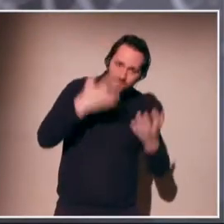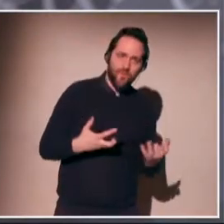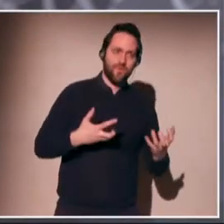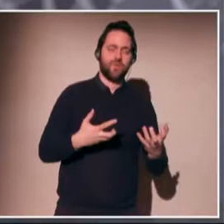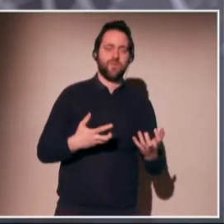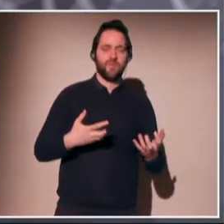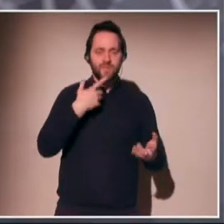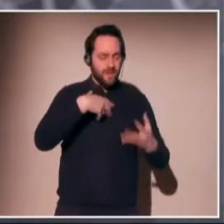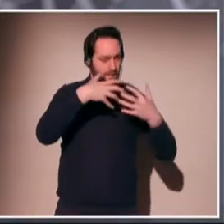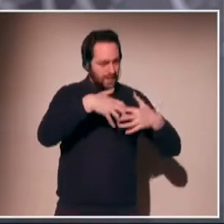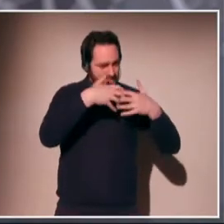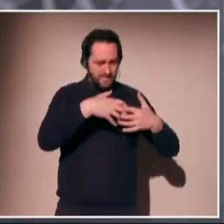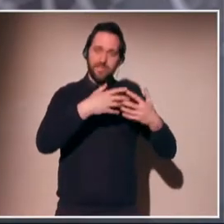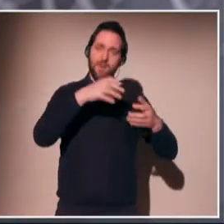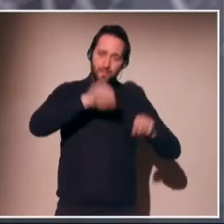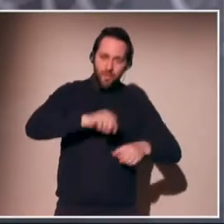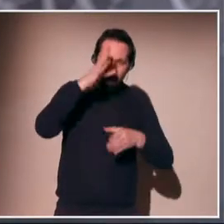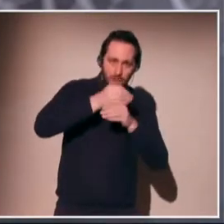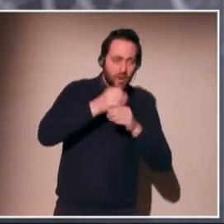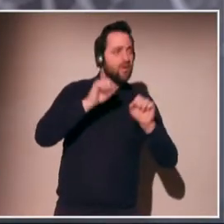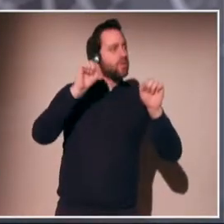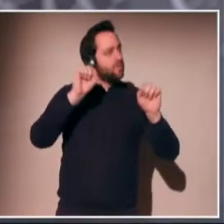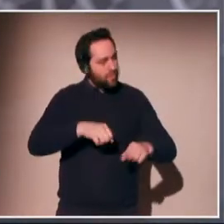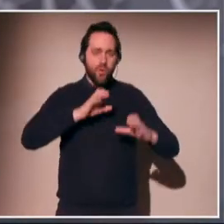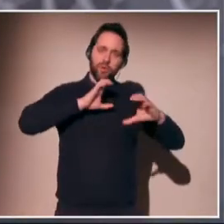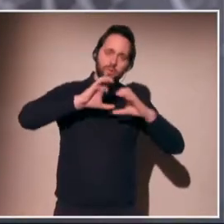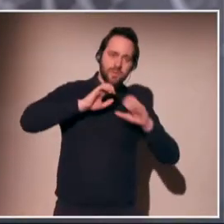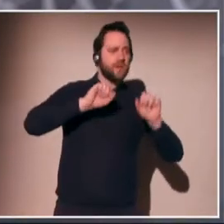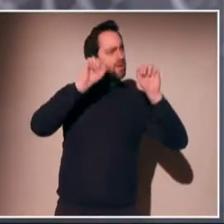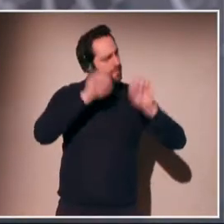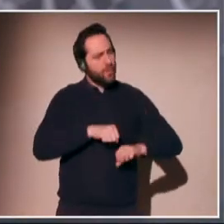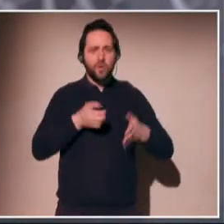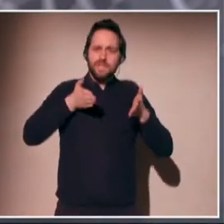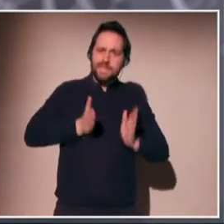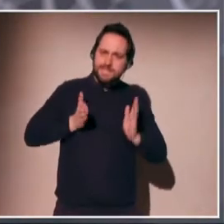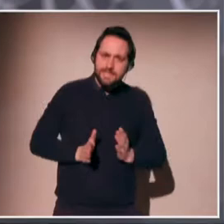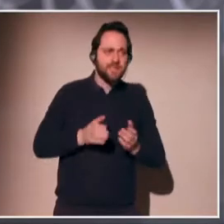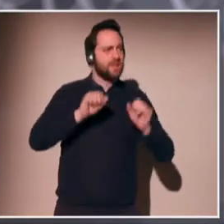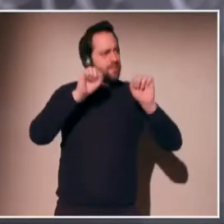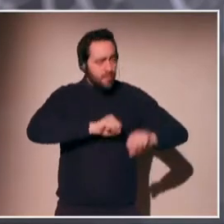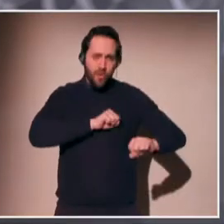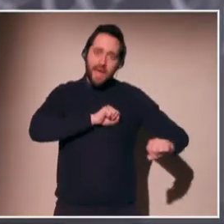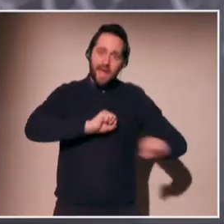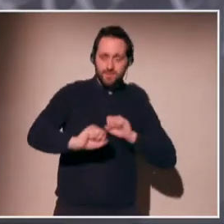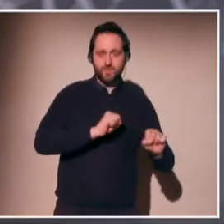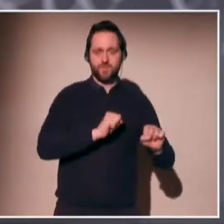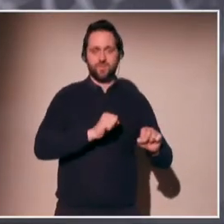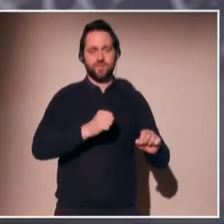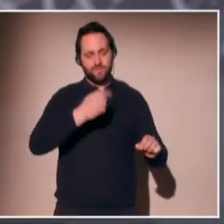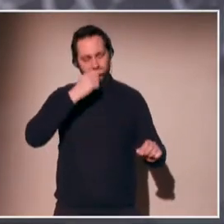communicating, making decisions and actions. So that would be my definition of AI. Super.